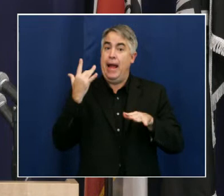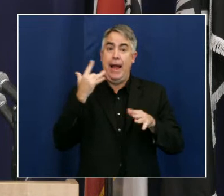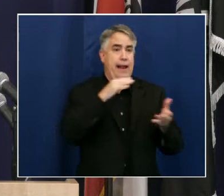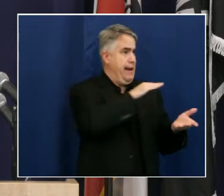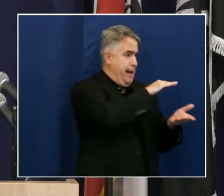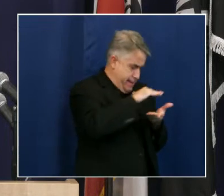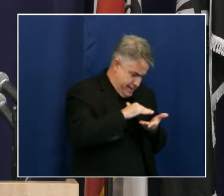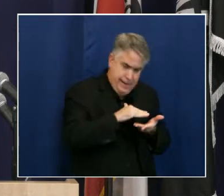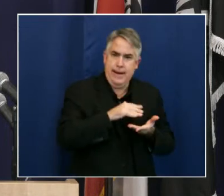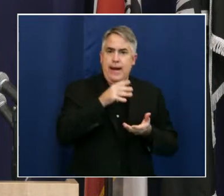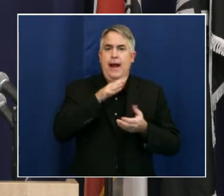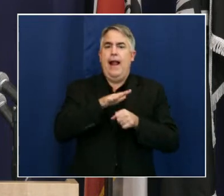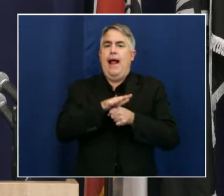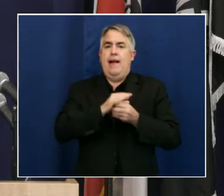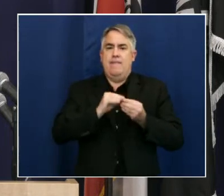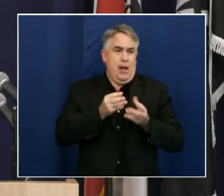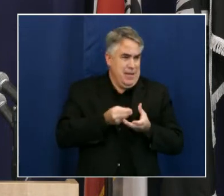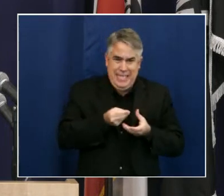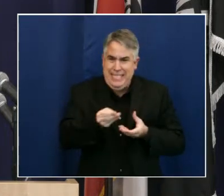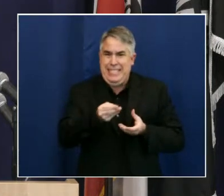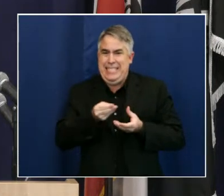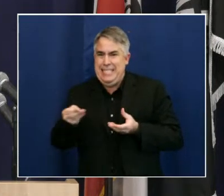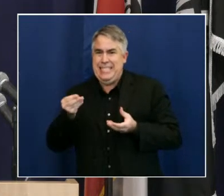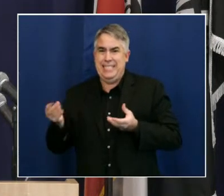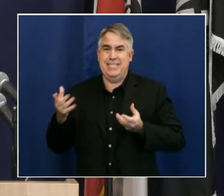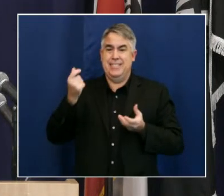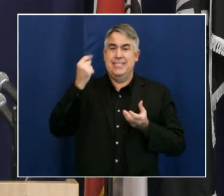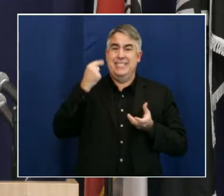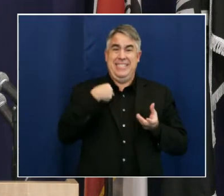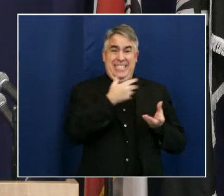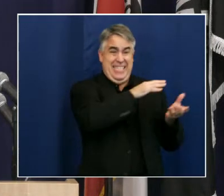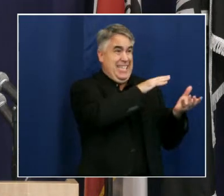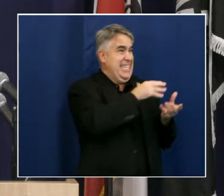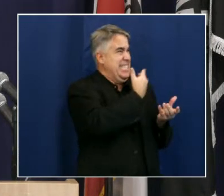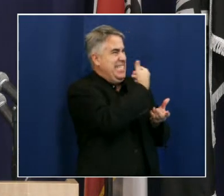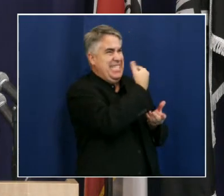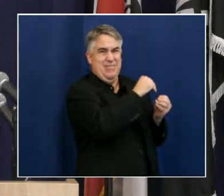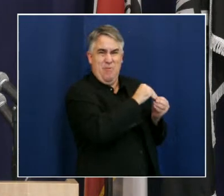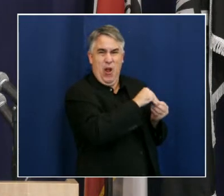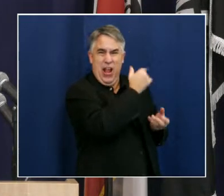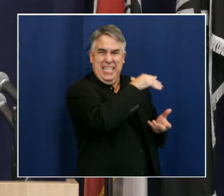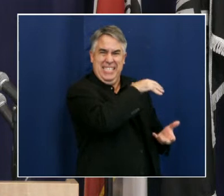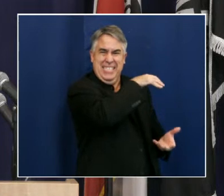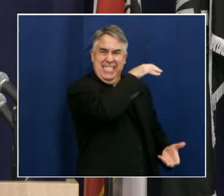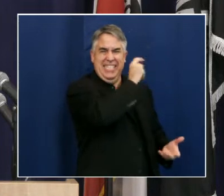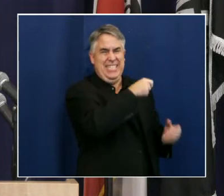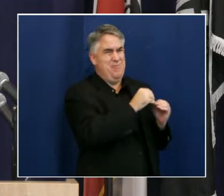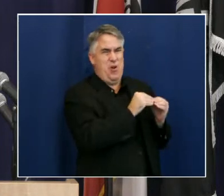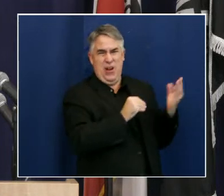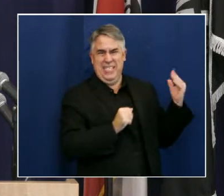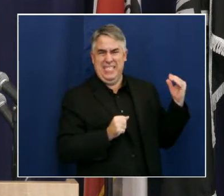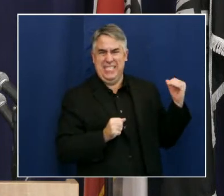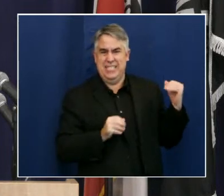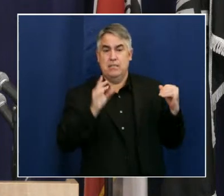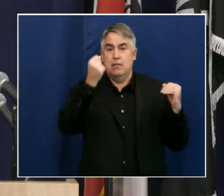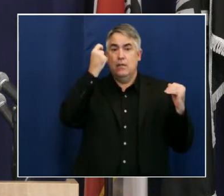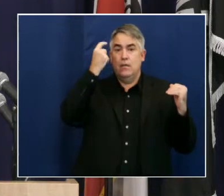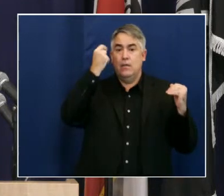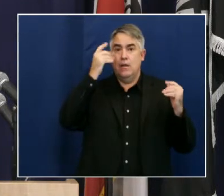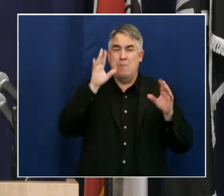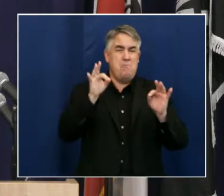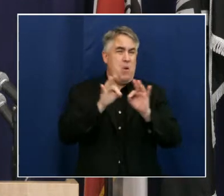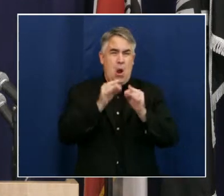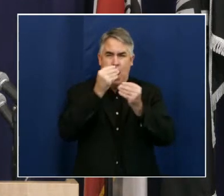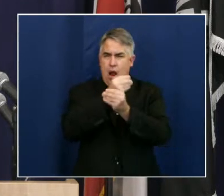work through and around each and every one of these obstacles. But it's vital that the public understand the situation that we're